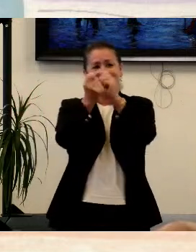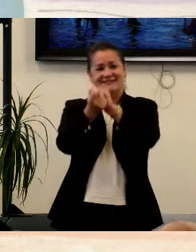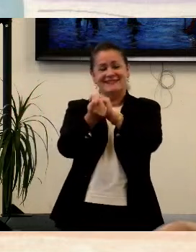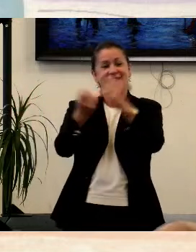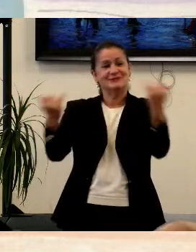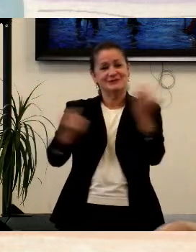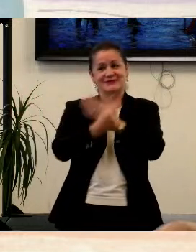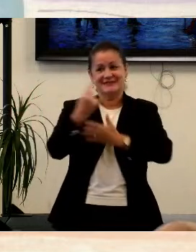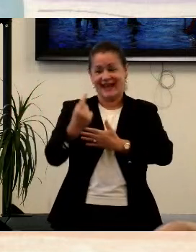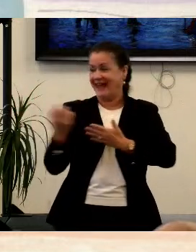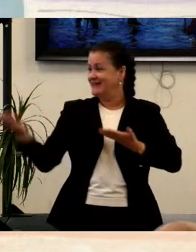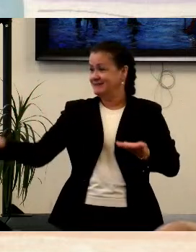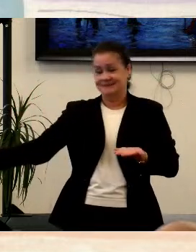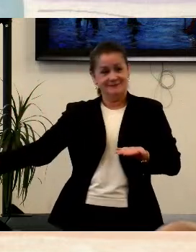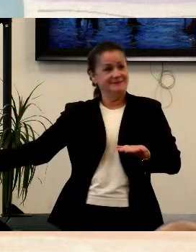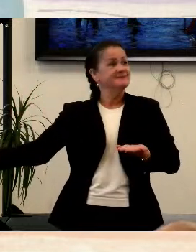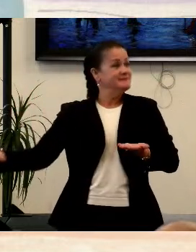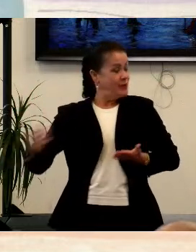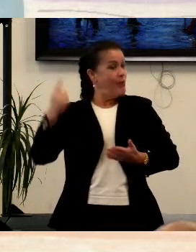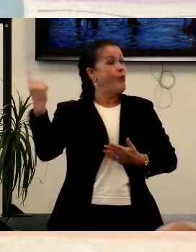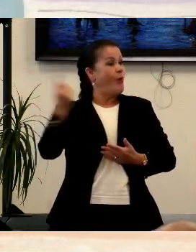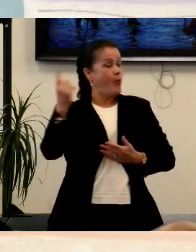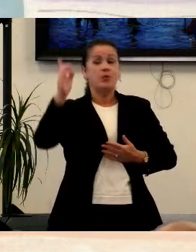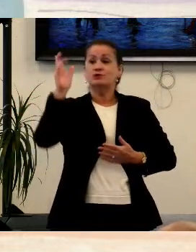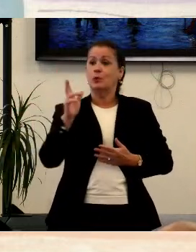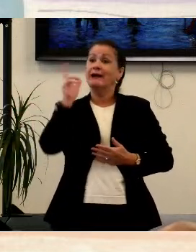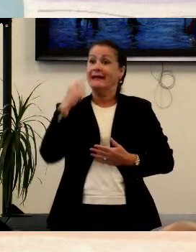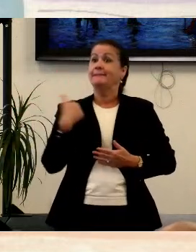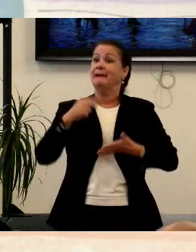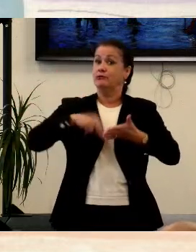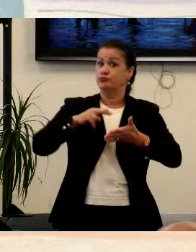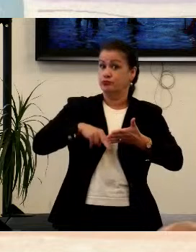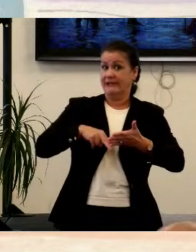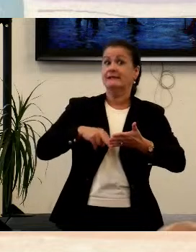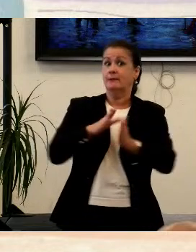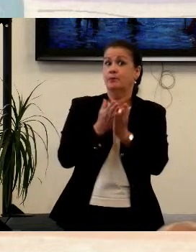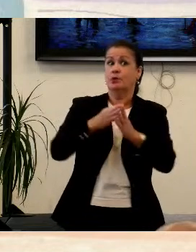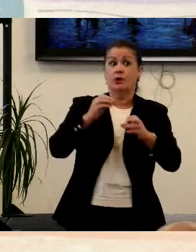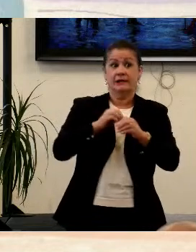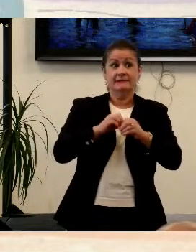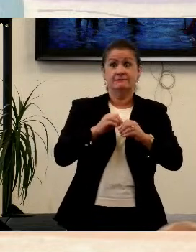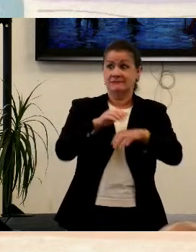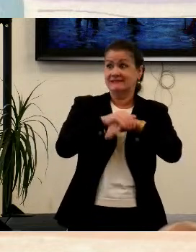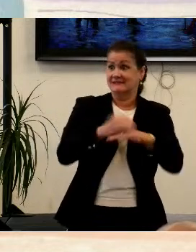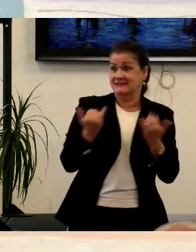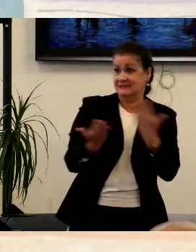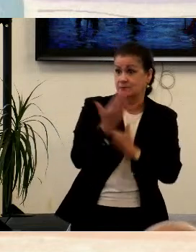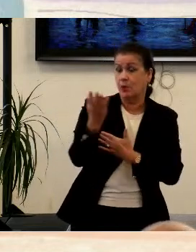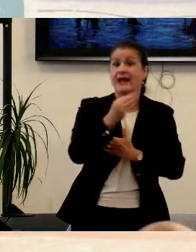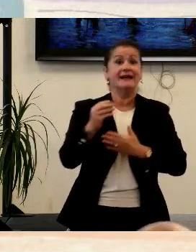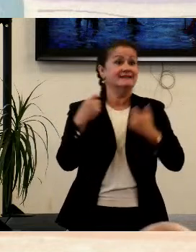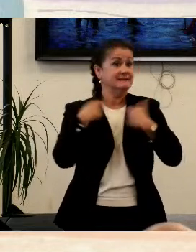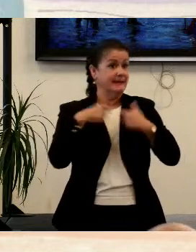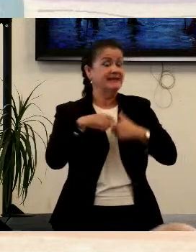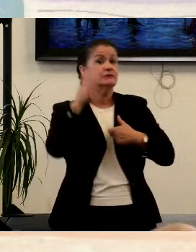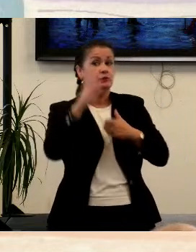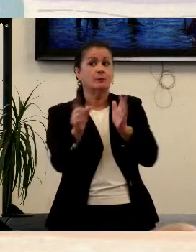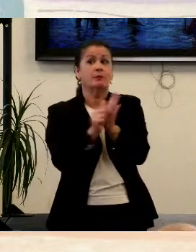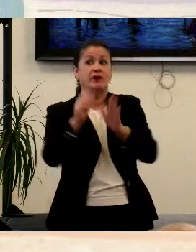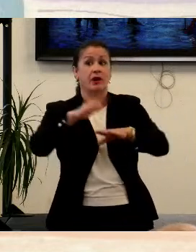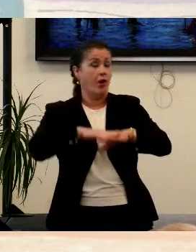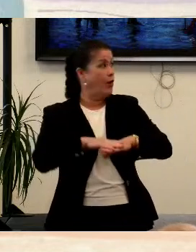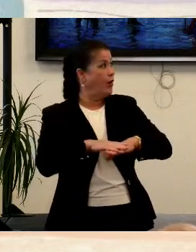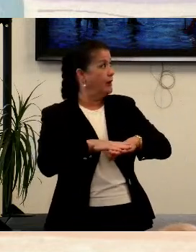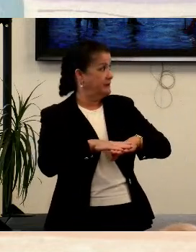translation today, as always. You're going to hear me read the book in English this morning, as John mentioned. The Spanish text will be printed on